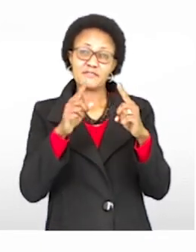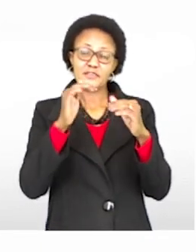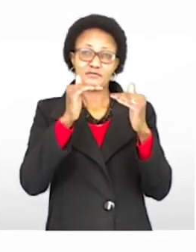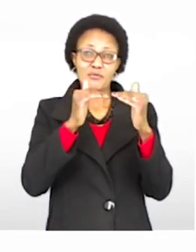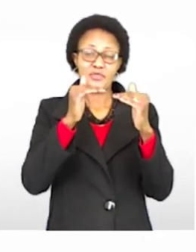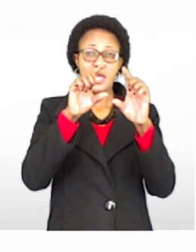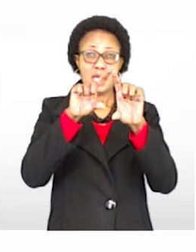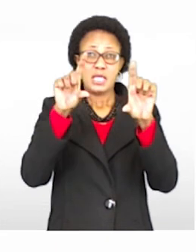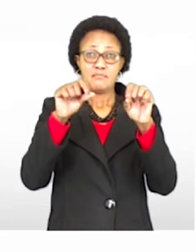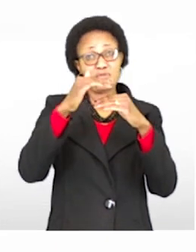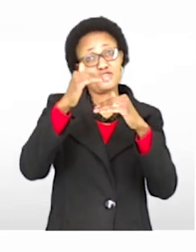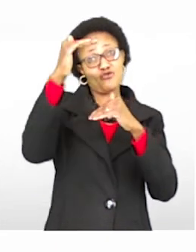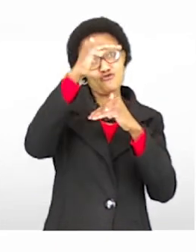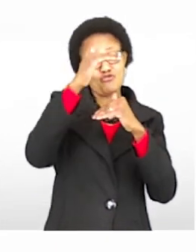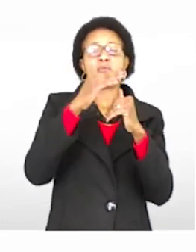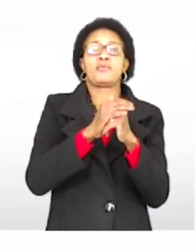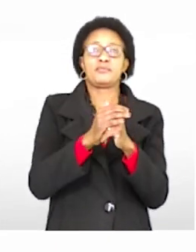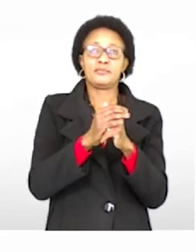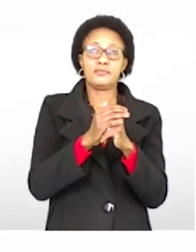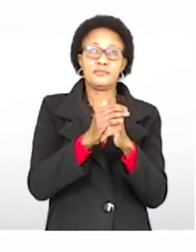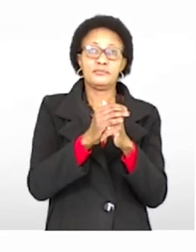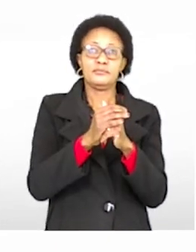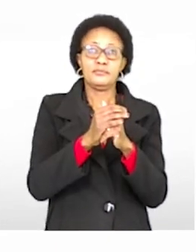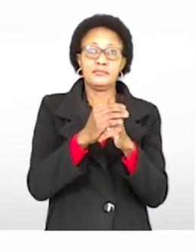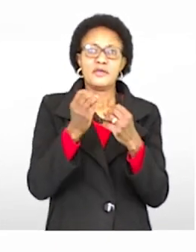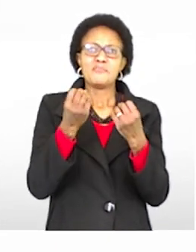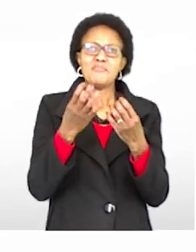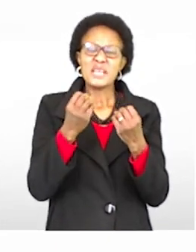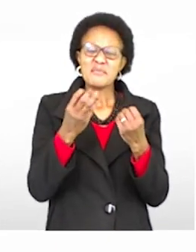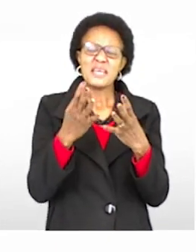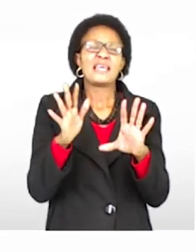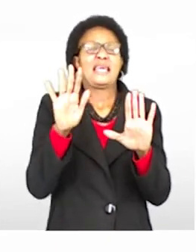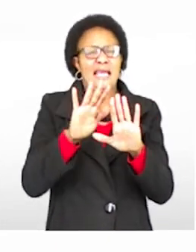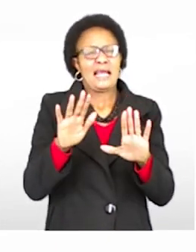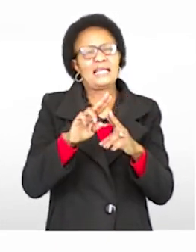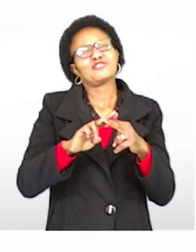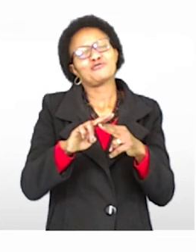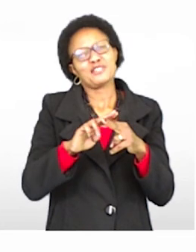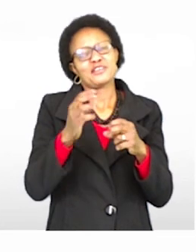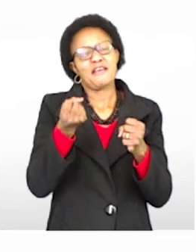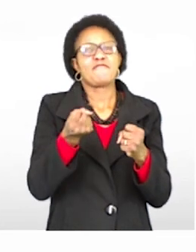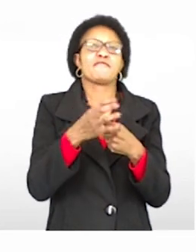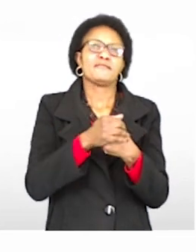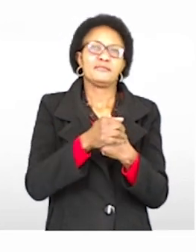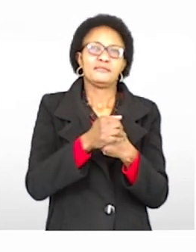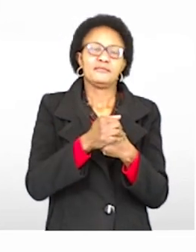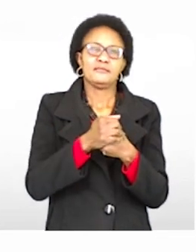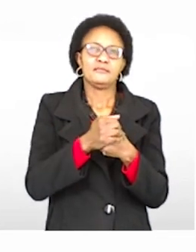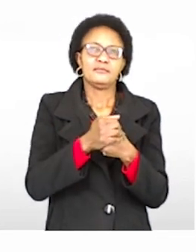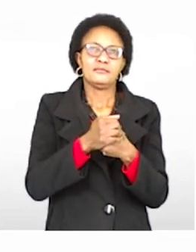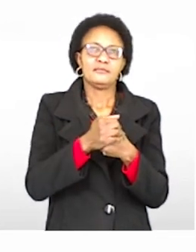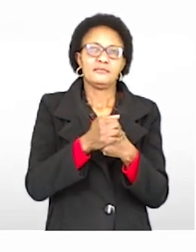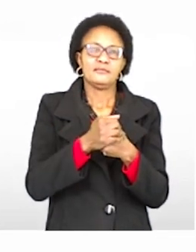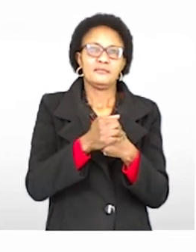one color. I'm sure he has many colors on him. And make sure that when you are done, that